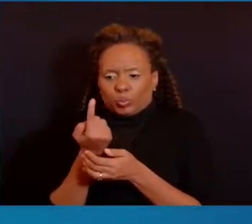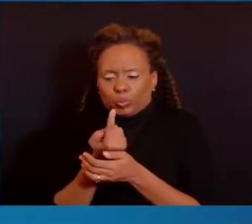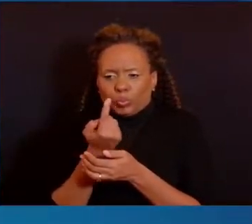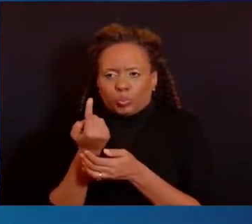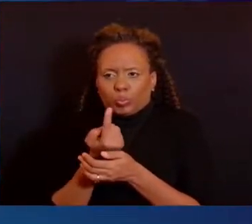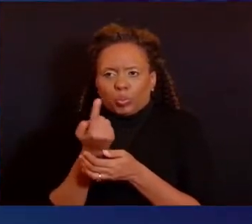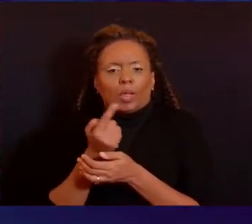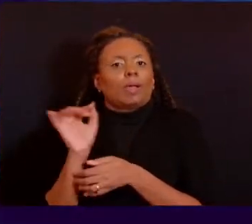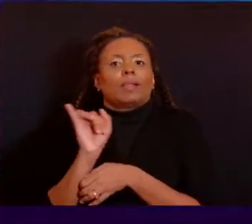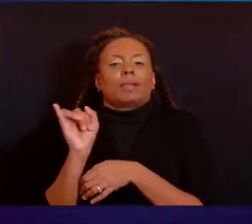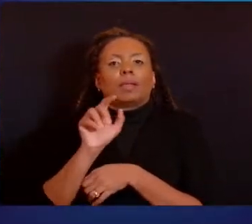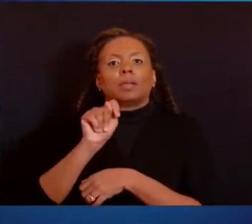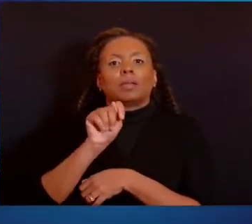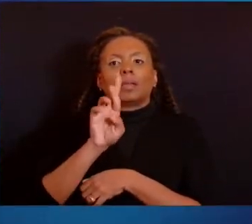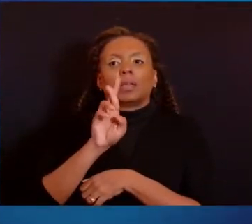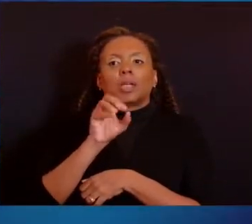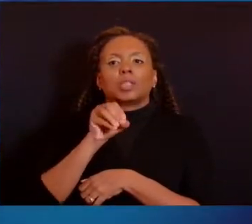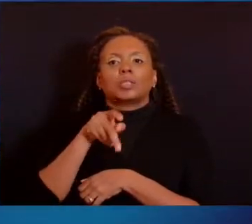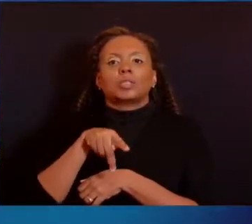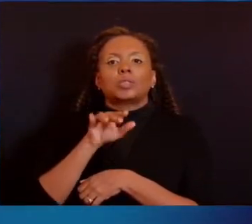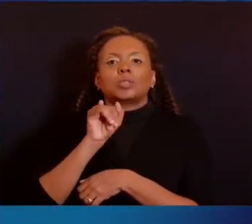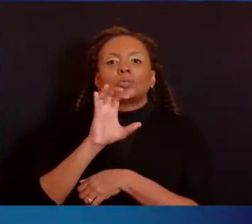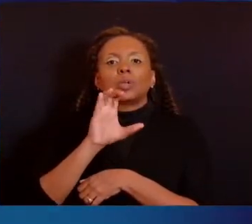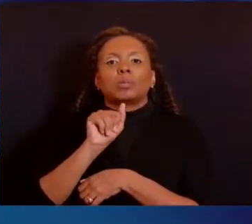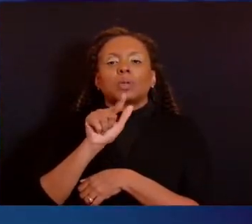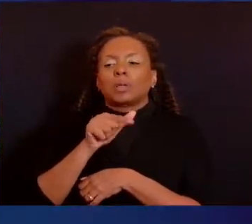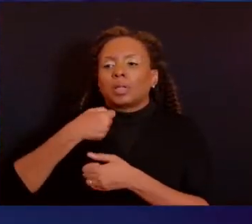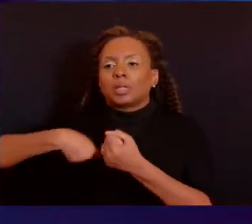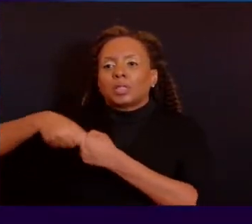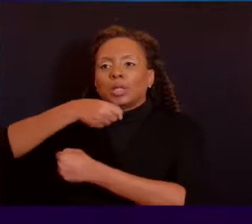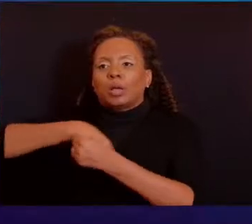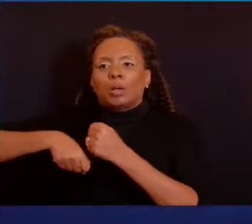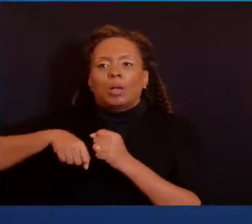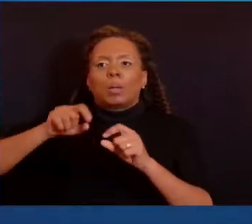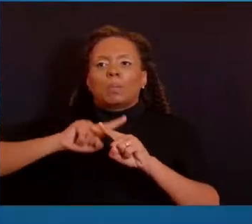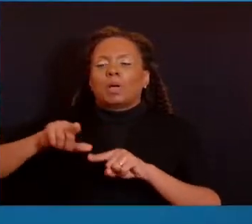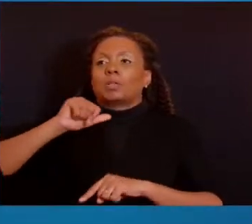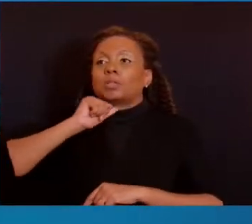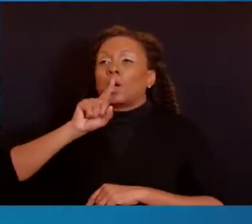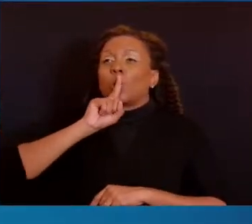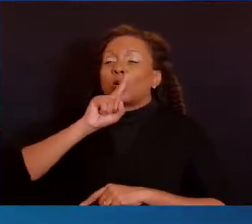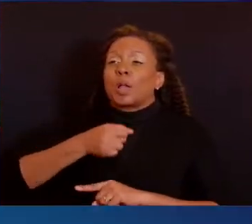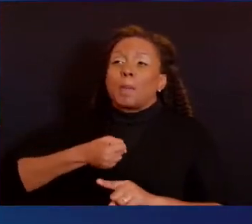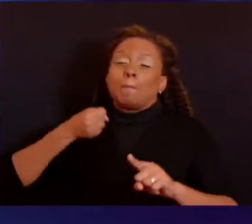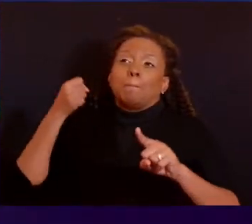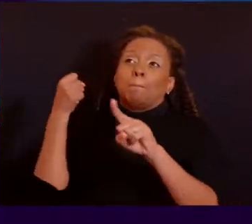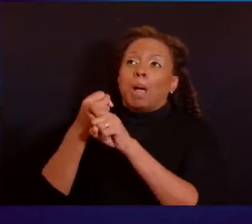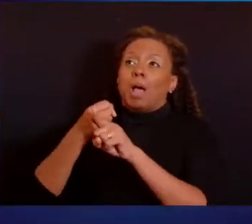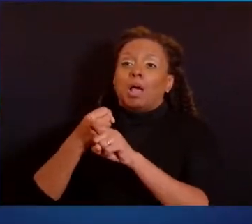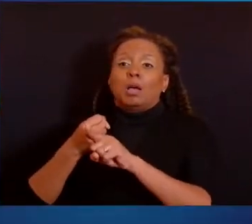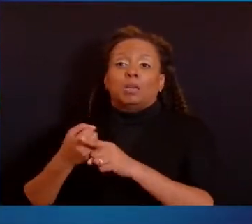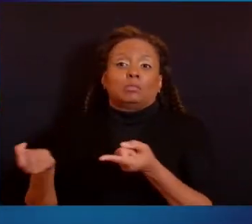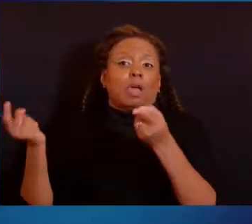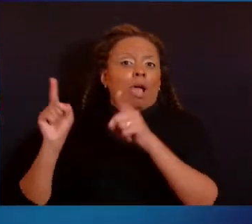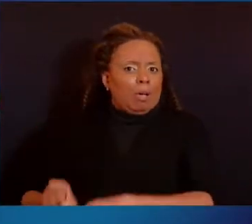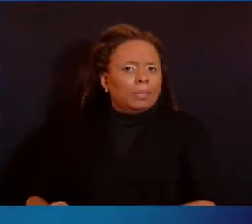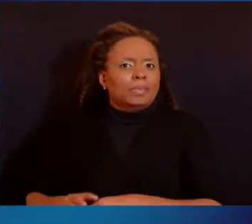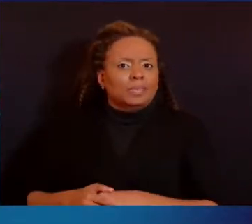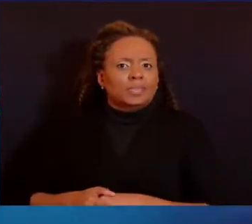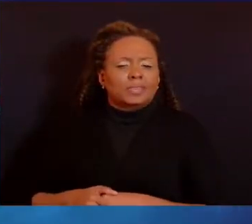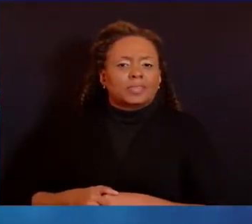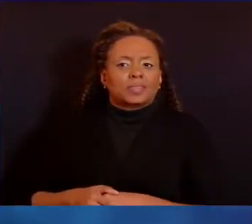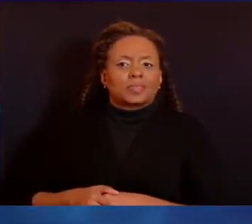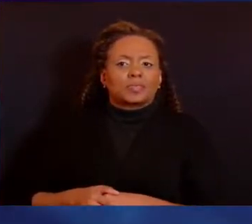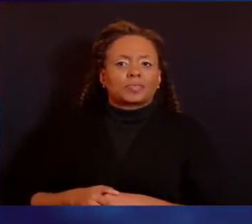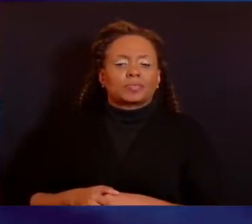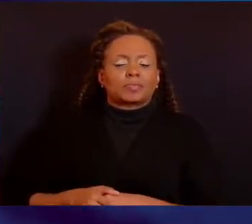like for tropical storms, was conducive for deep convection, but not conducive for a tropical storm to develop. That's different.